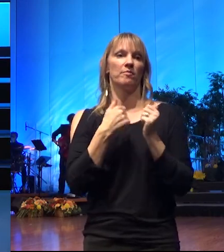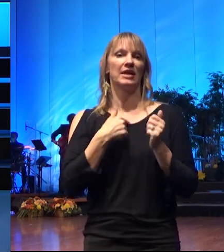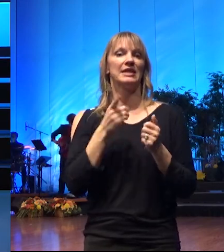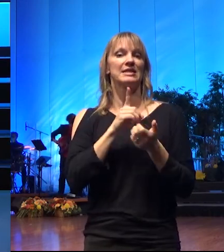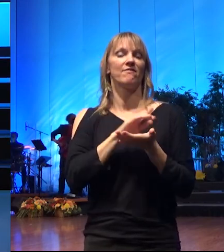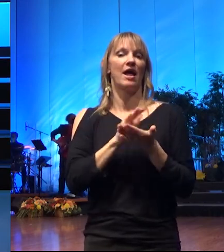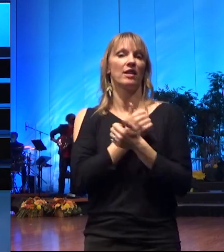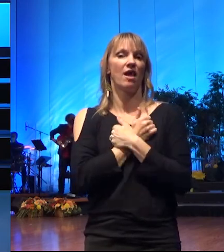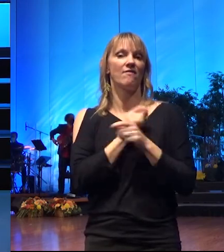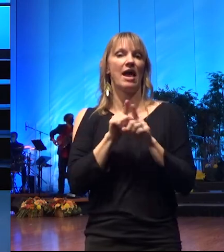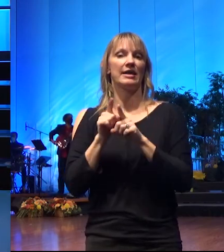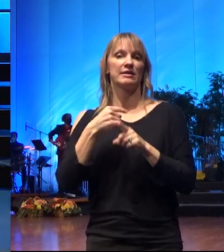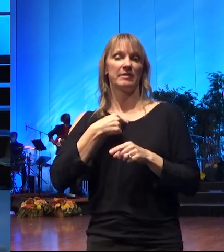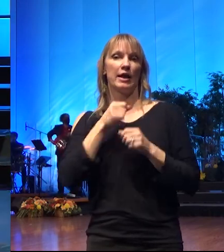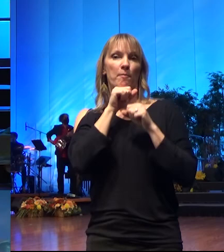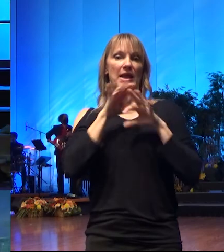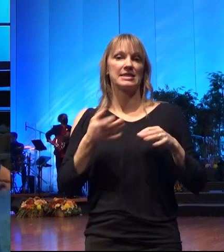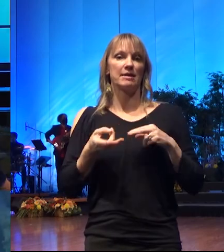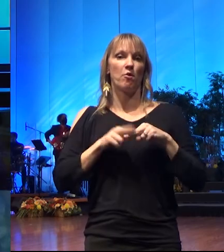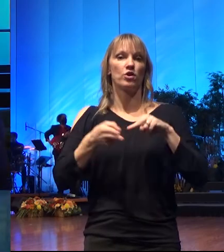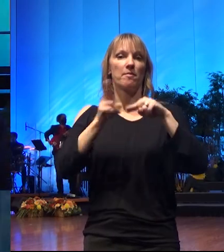circulate. And so it is.